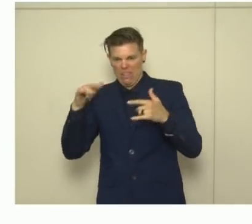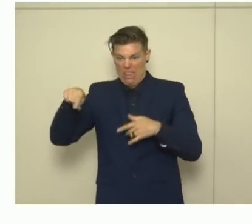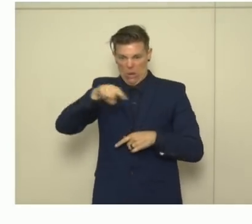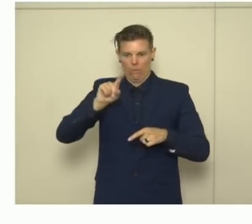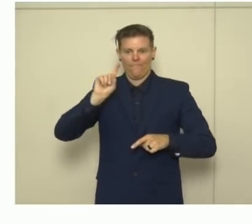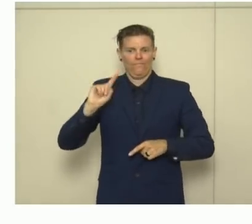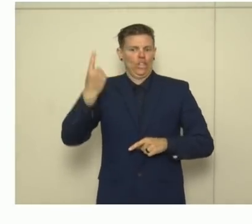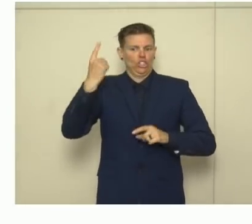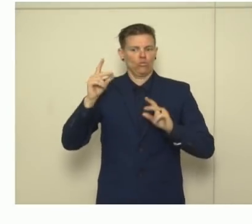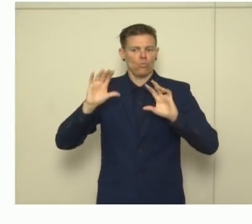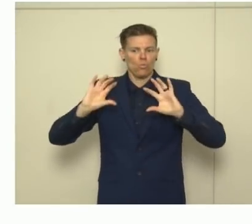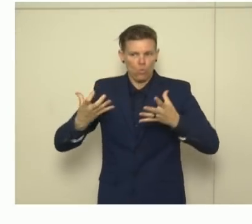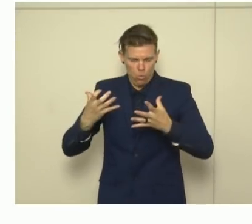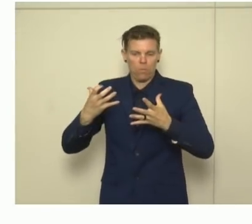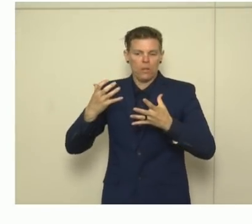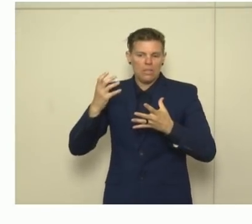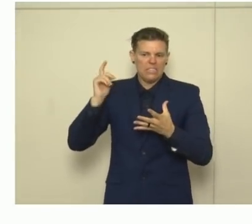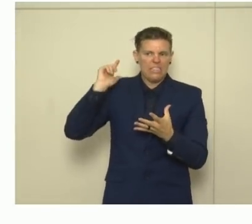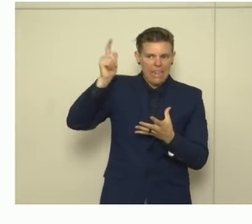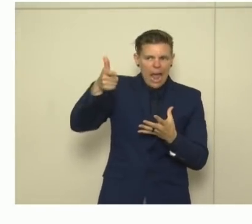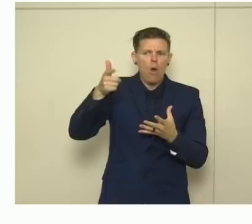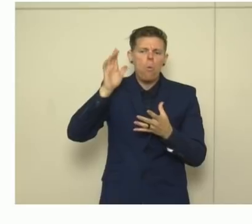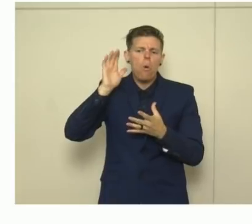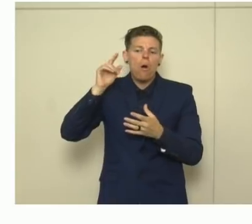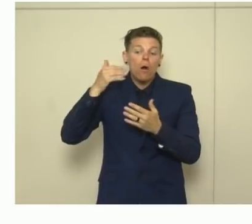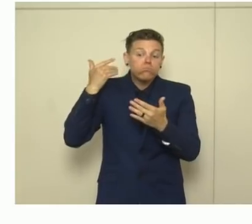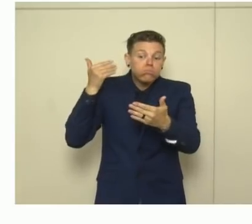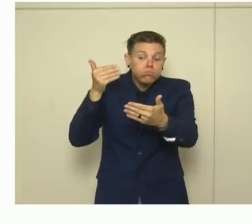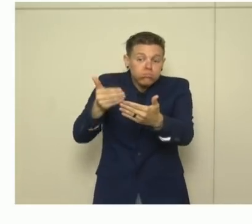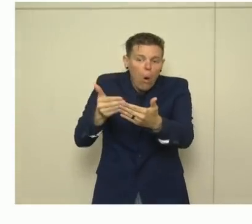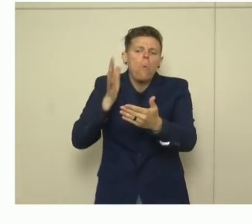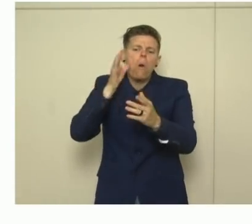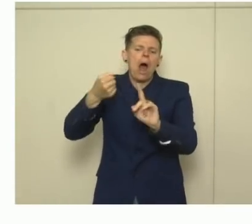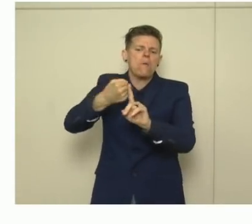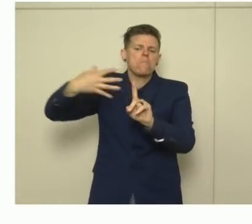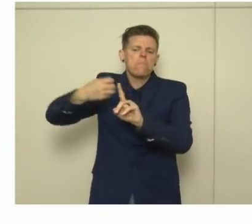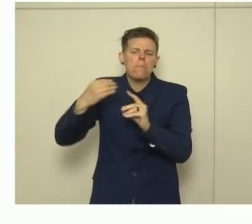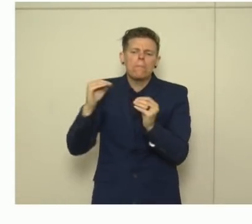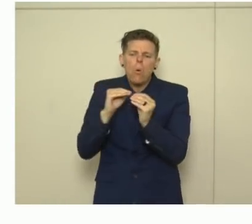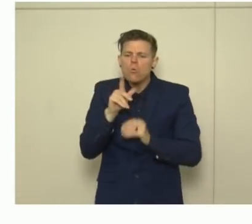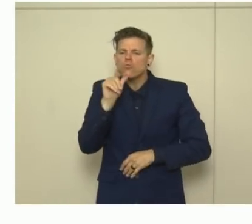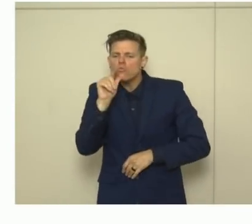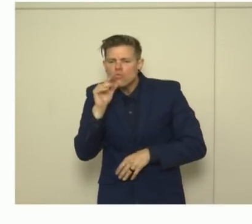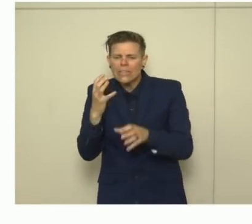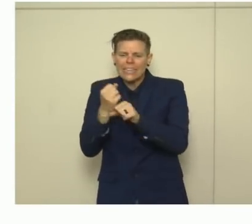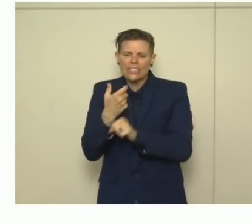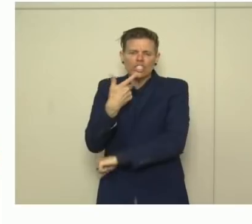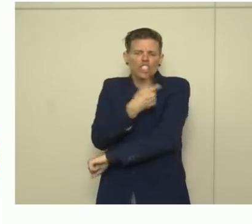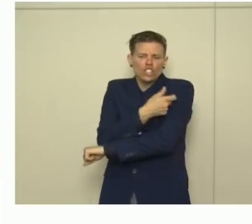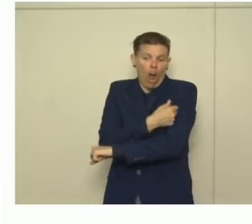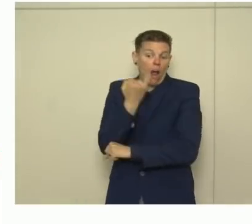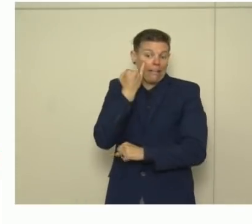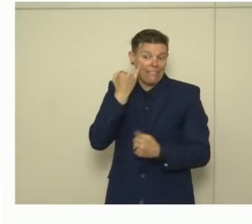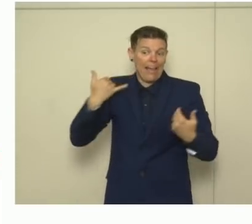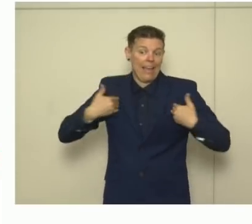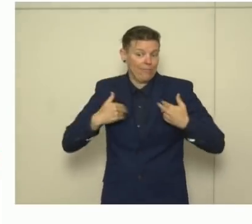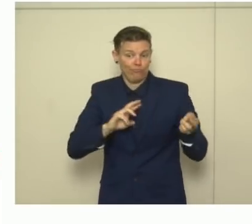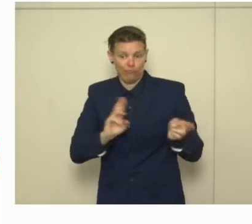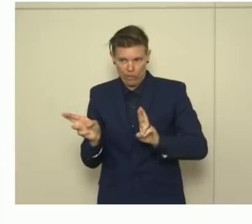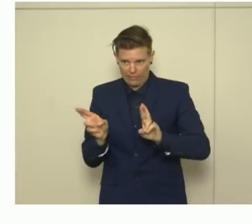data and update you on that approach. Next, a couple things on masks I wanted